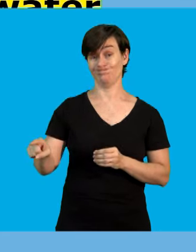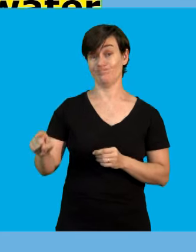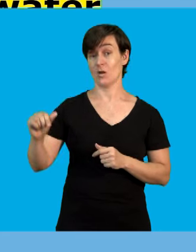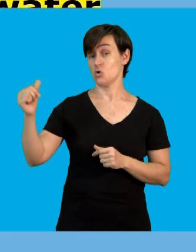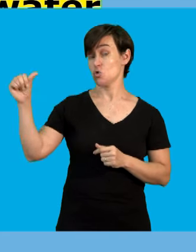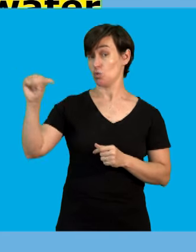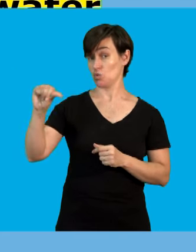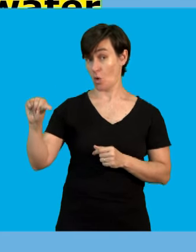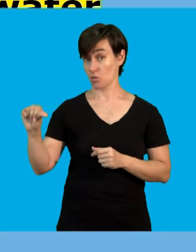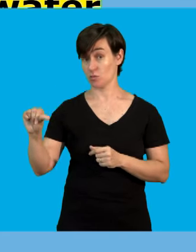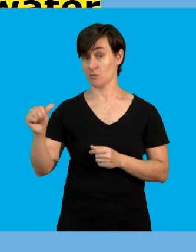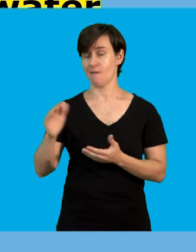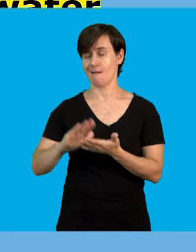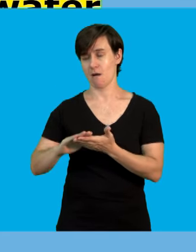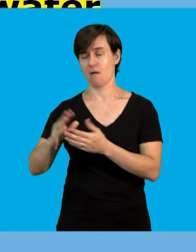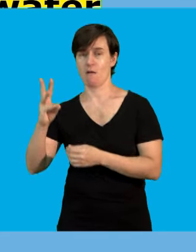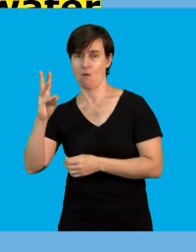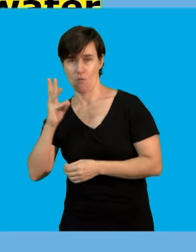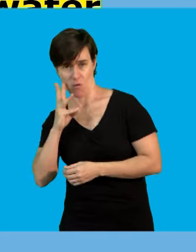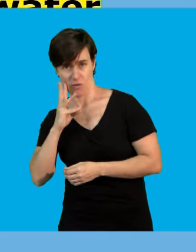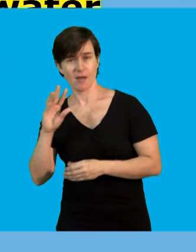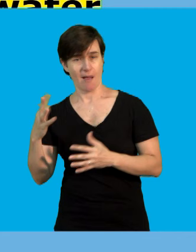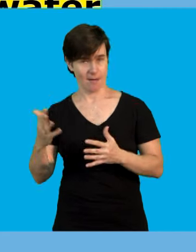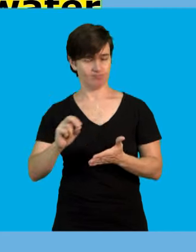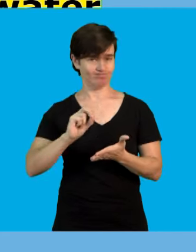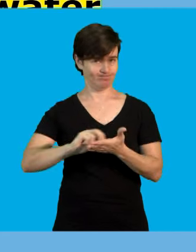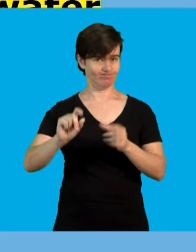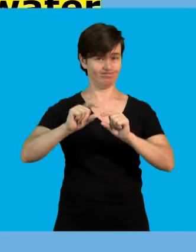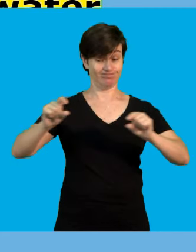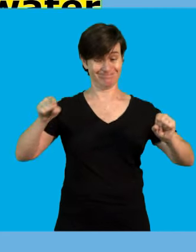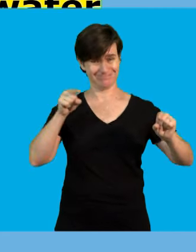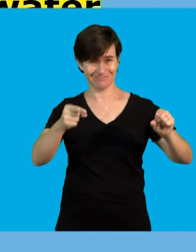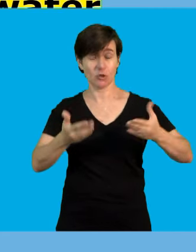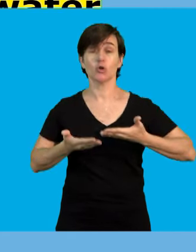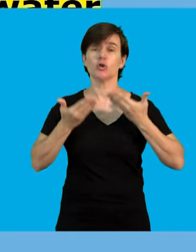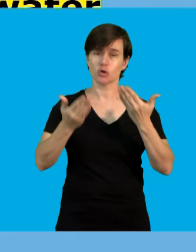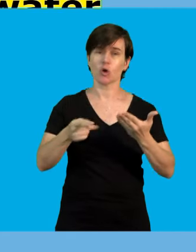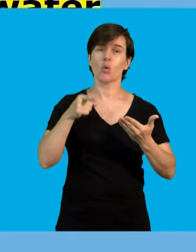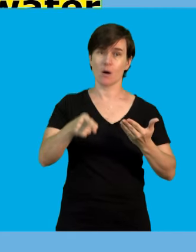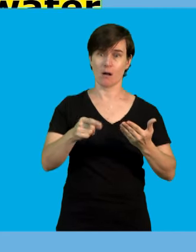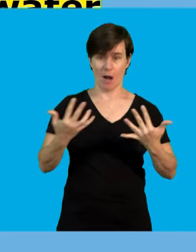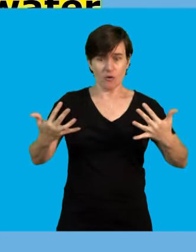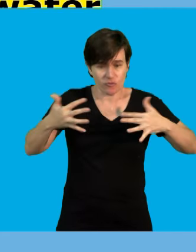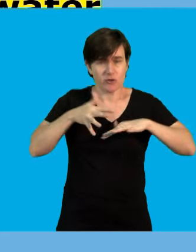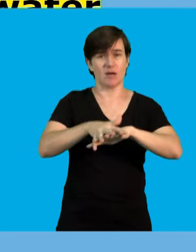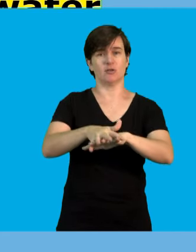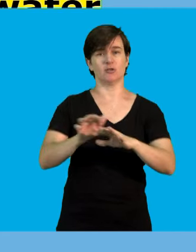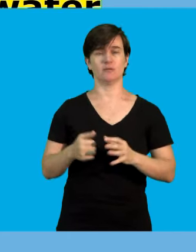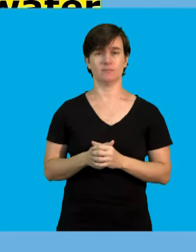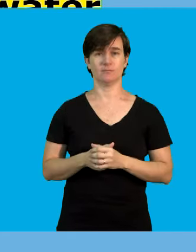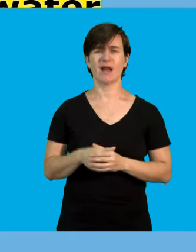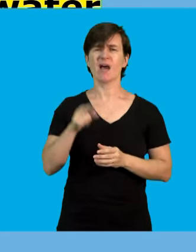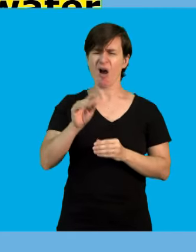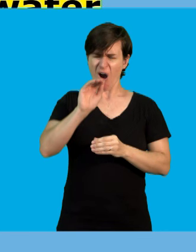reacting to form salt and water, to show that it is a reaction,